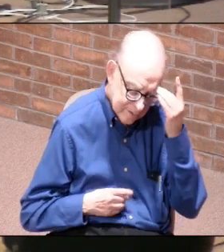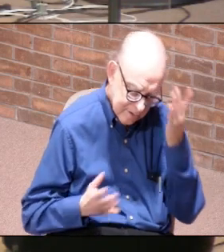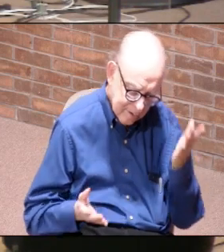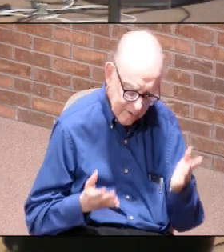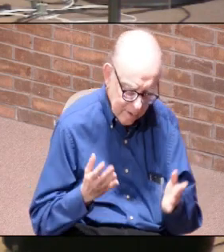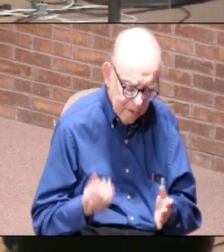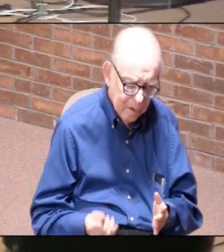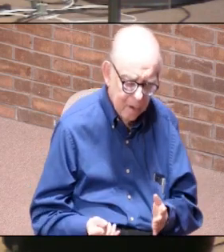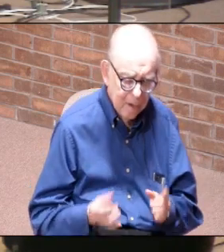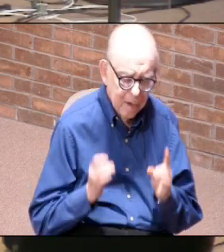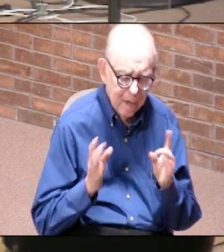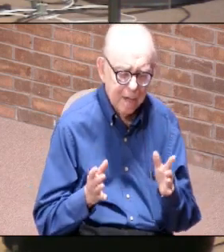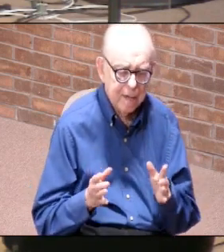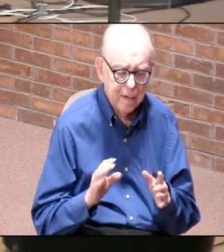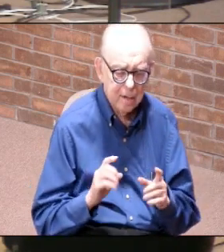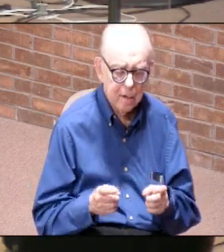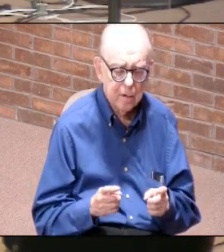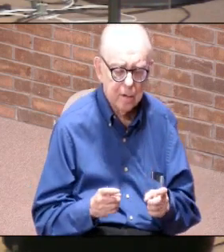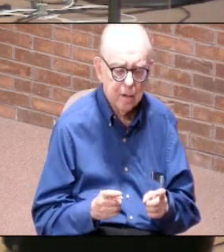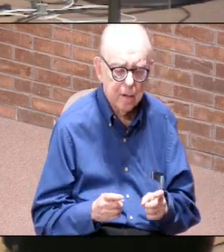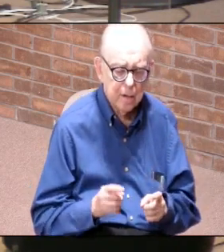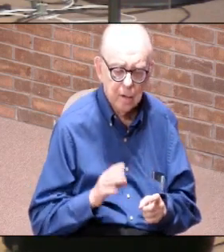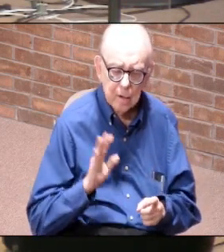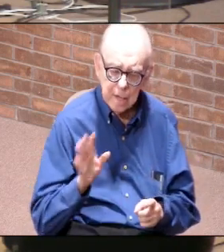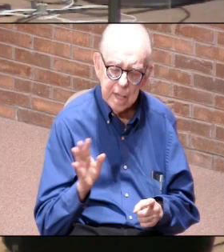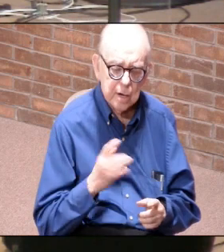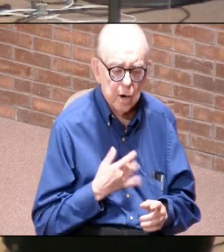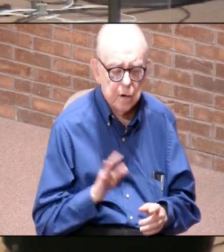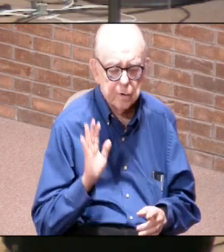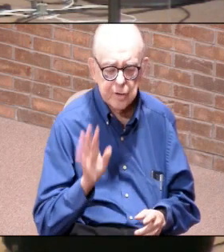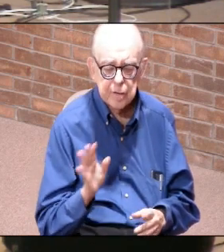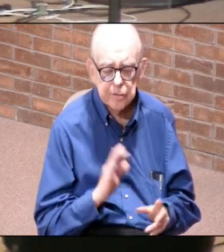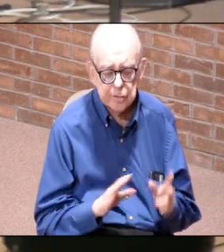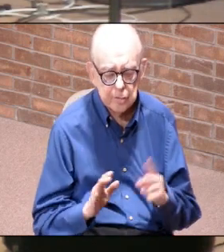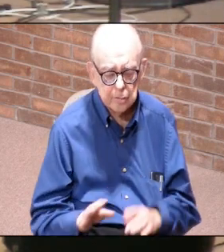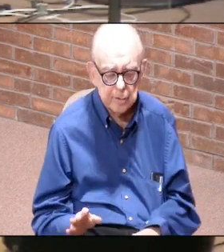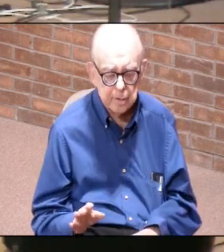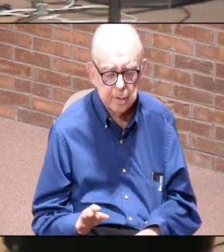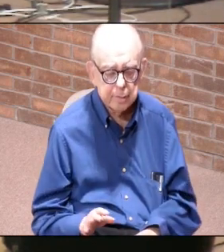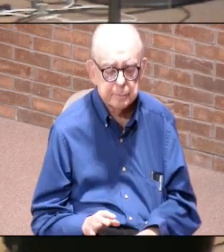Why does he hate sin? Because it hurts his children.